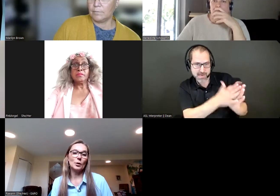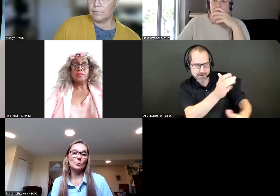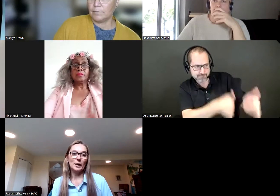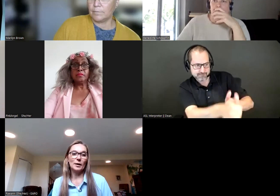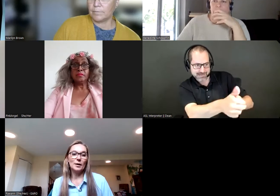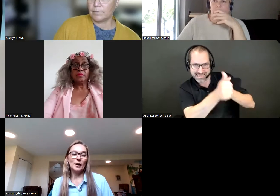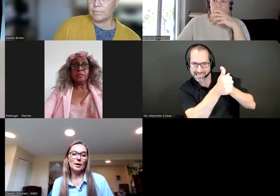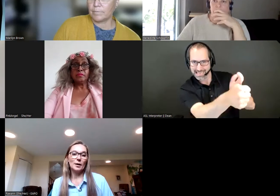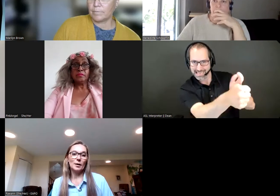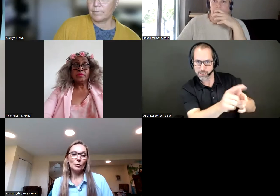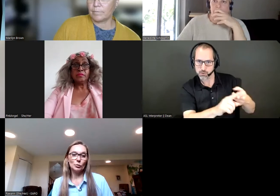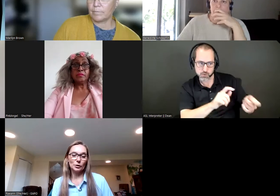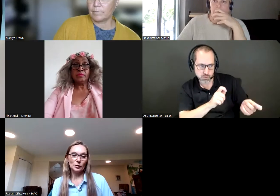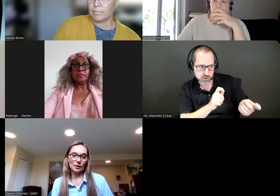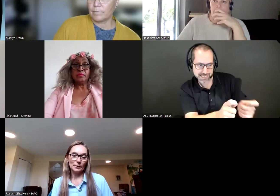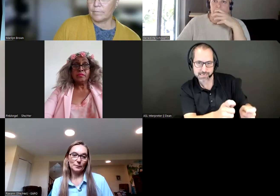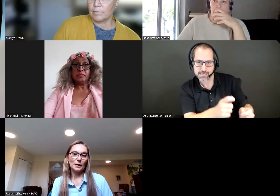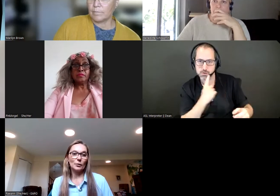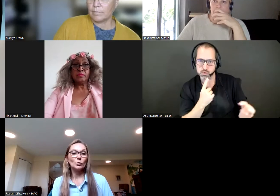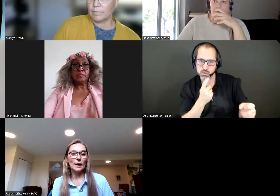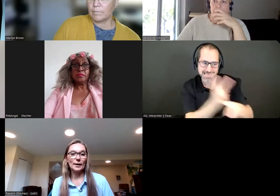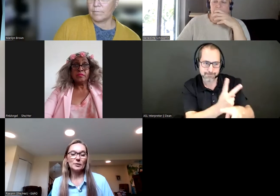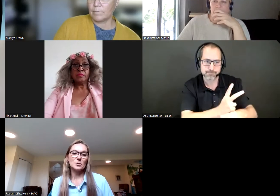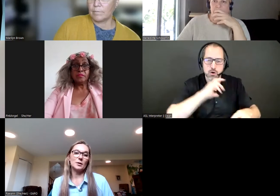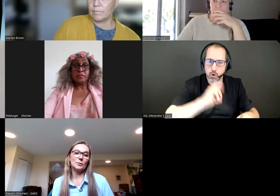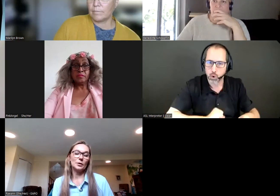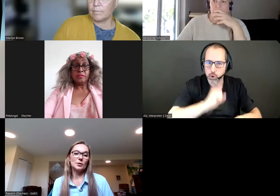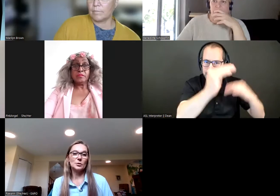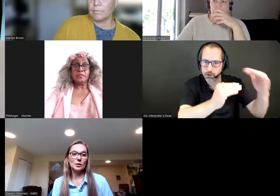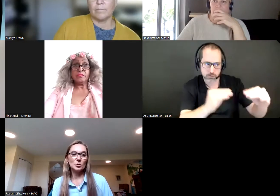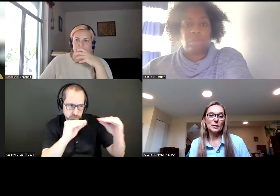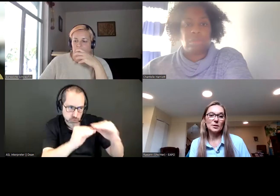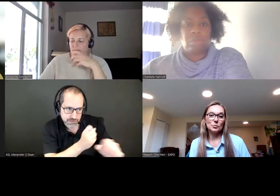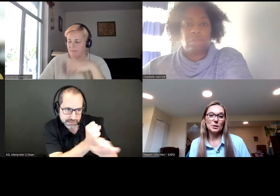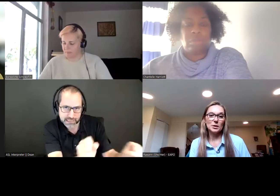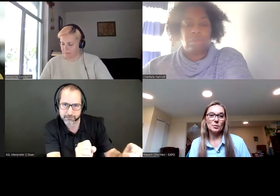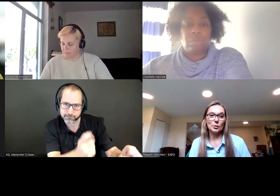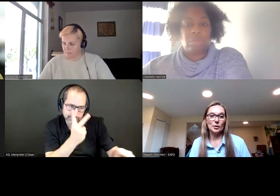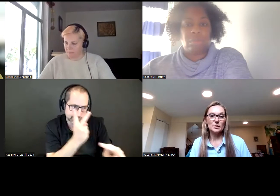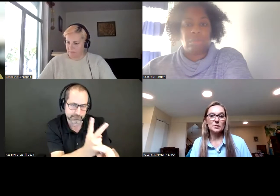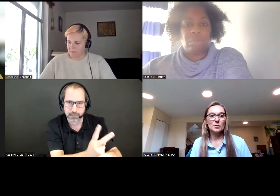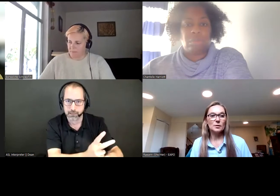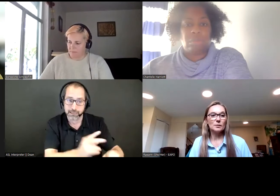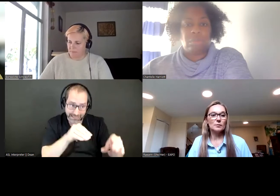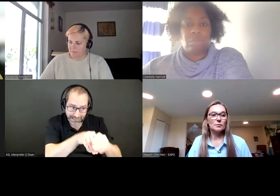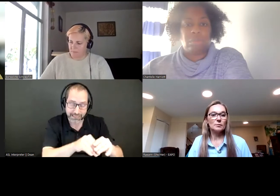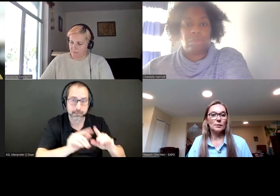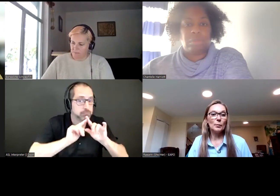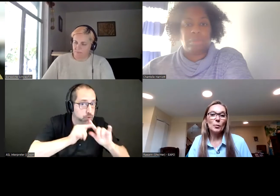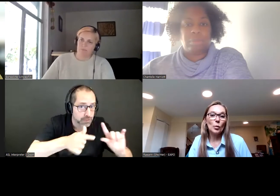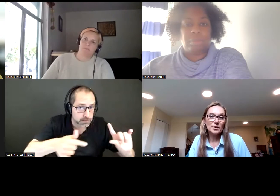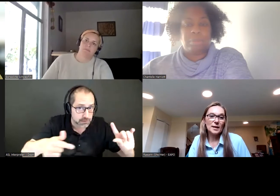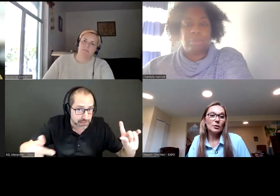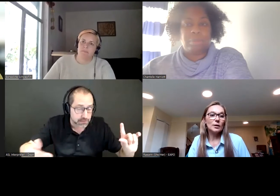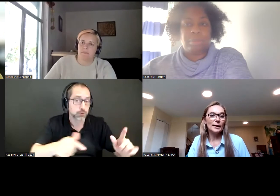the safety and well-being of older adults within the 2S LGBT communities?